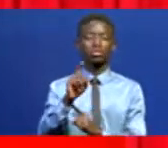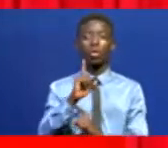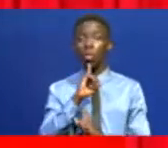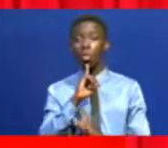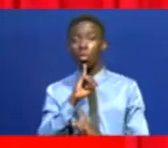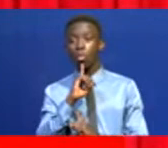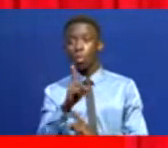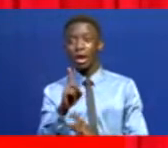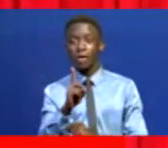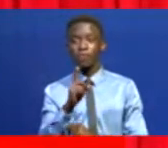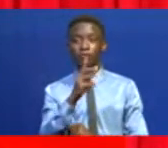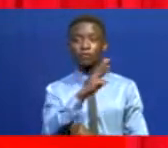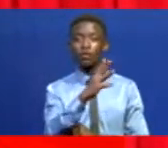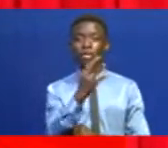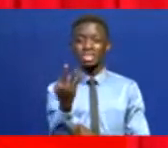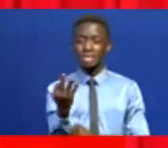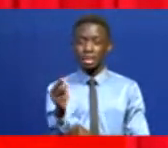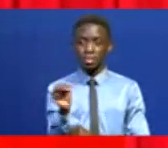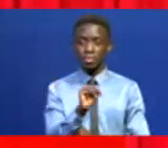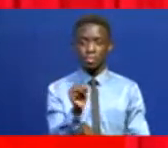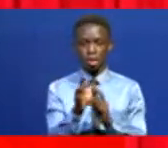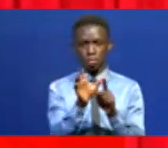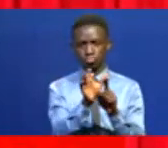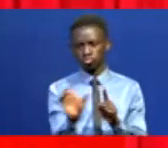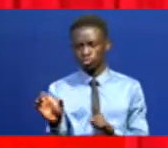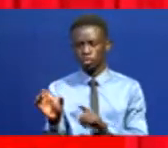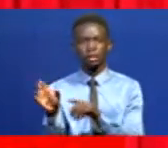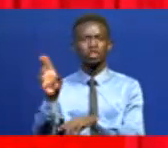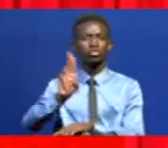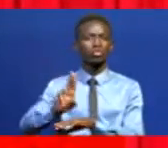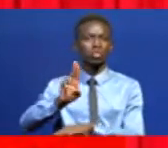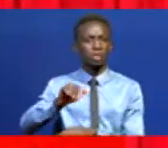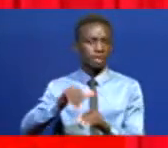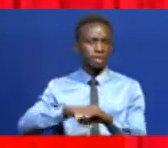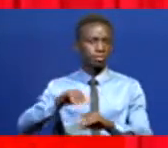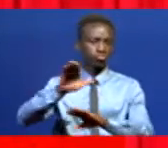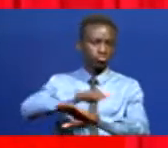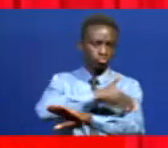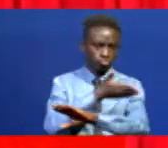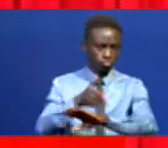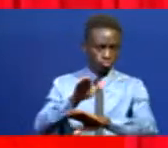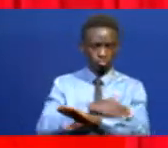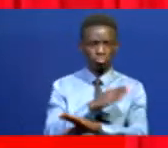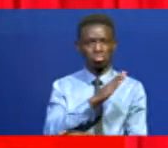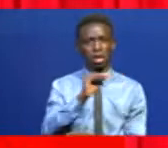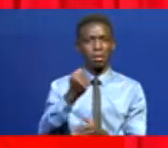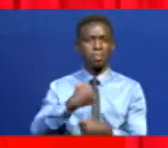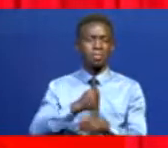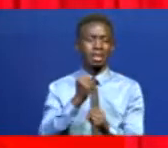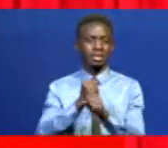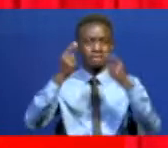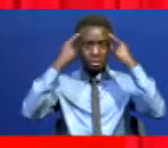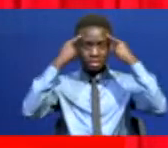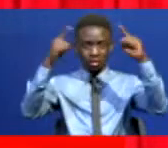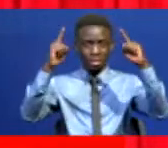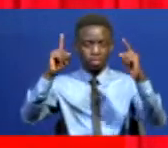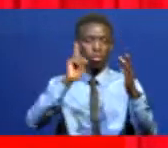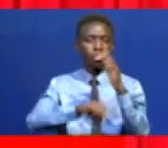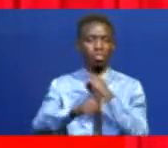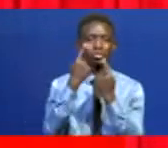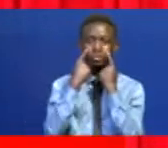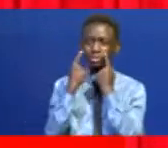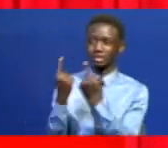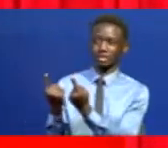143 million has been used in music, and hence the success that you see here, Your